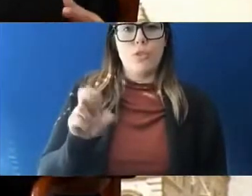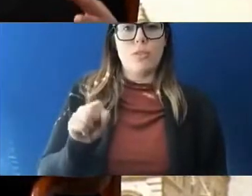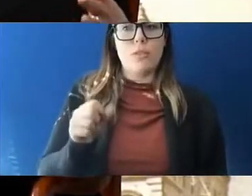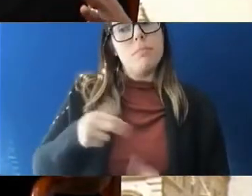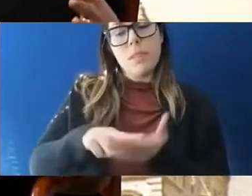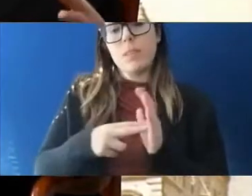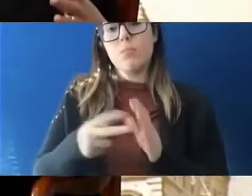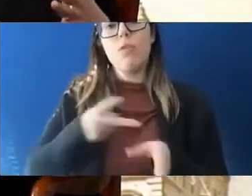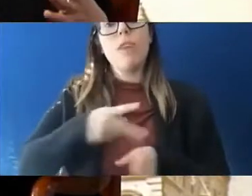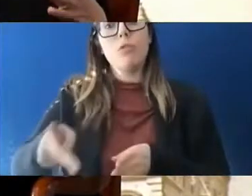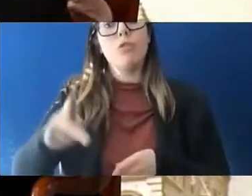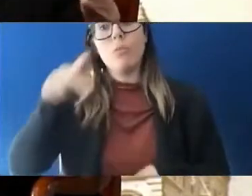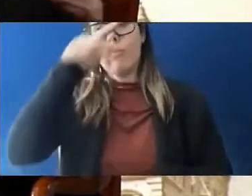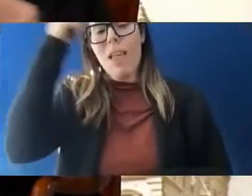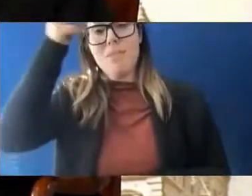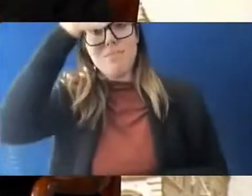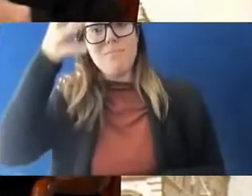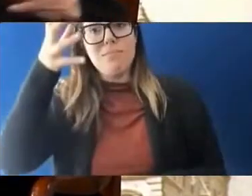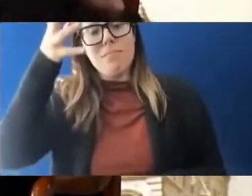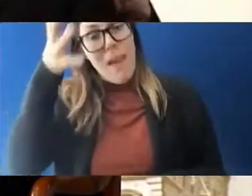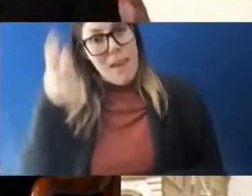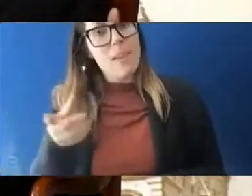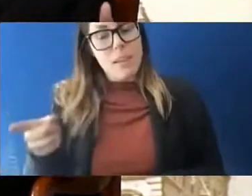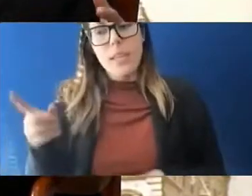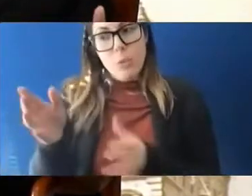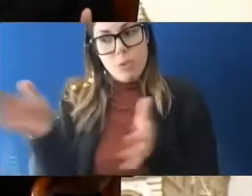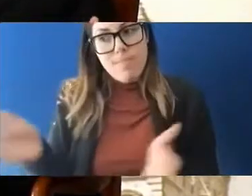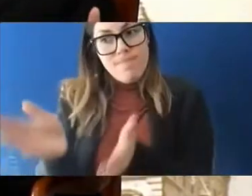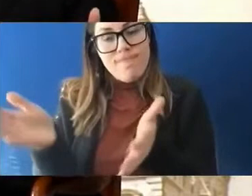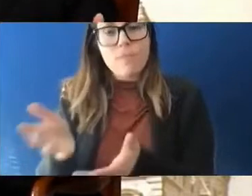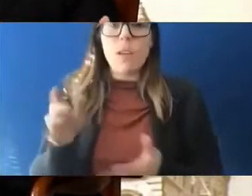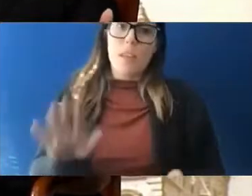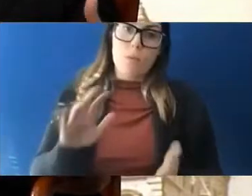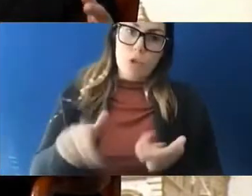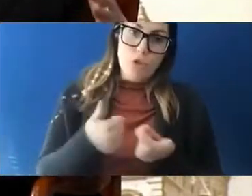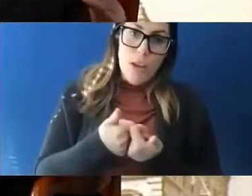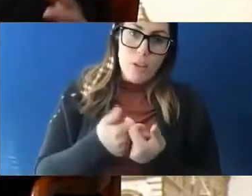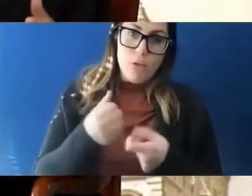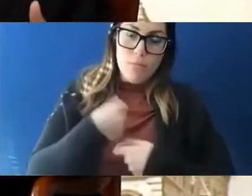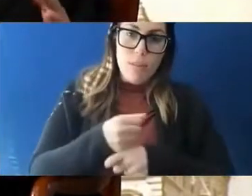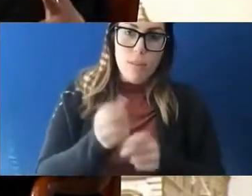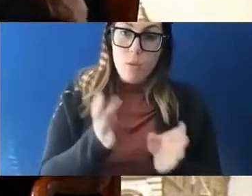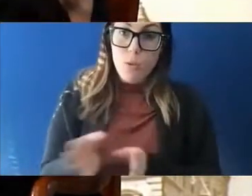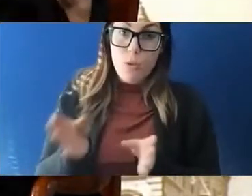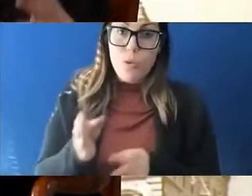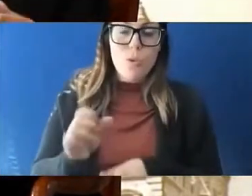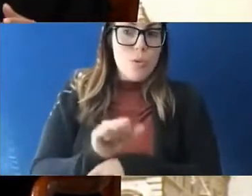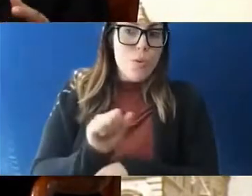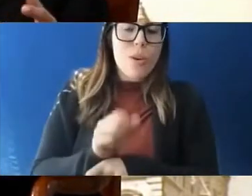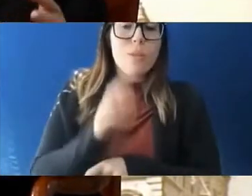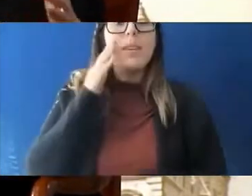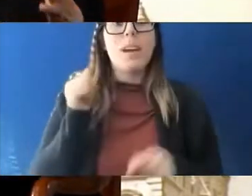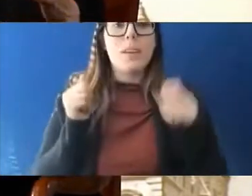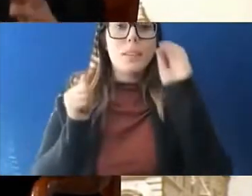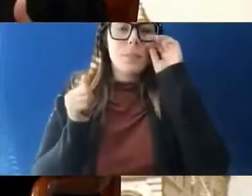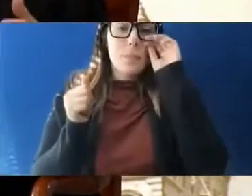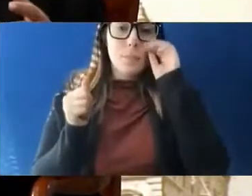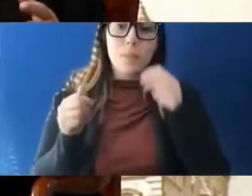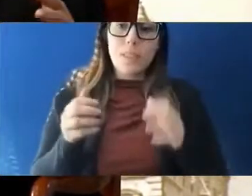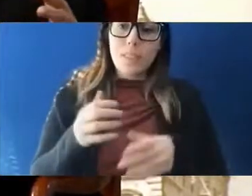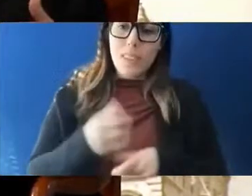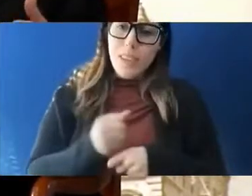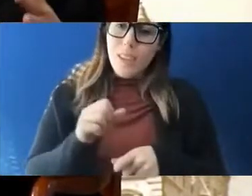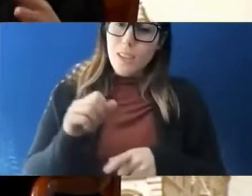men, who, you know, it is the challenge of organizing workers, but then organizing workers in